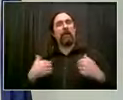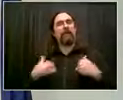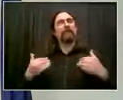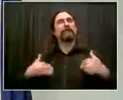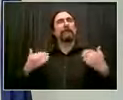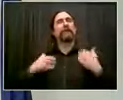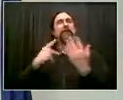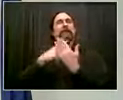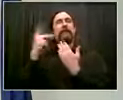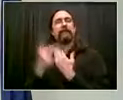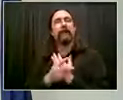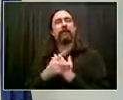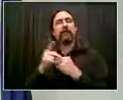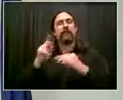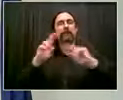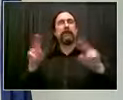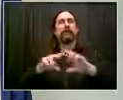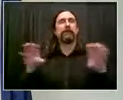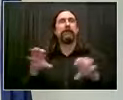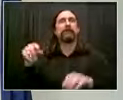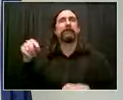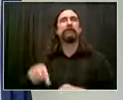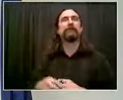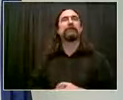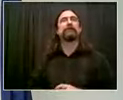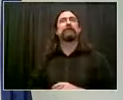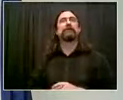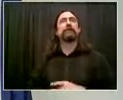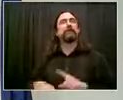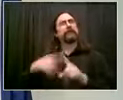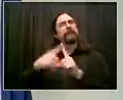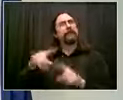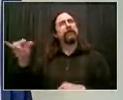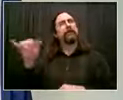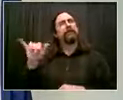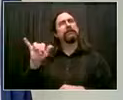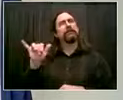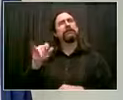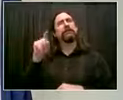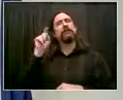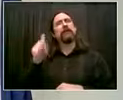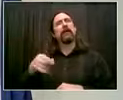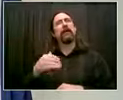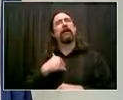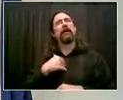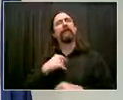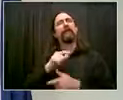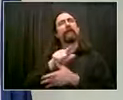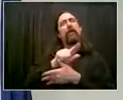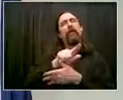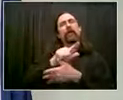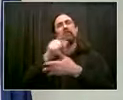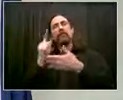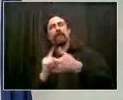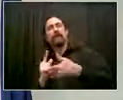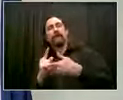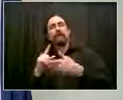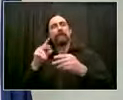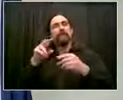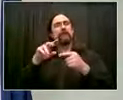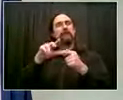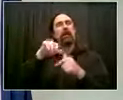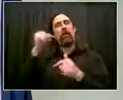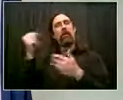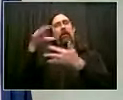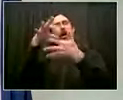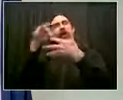develop alternatives to violence training as well so people can know that they have options, ways to cope with the